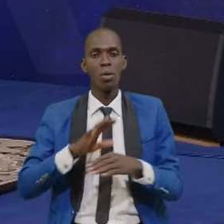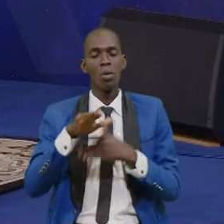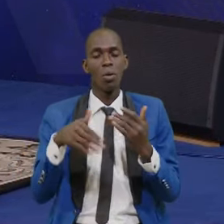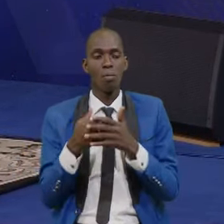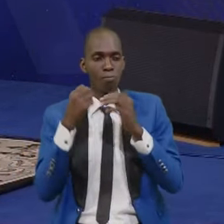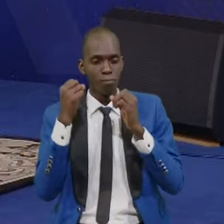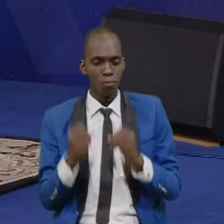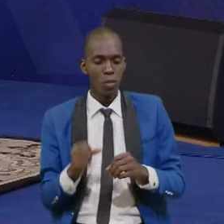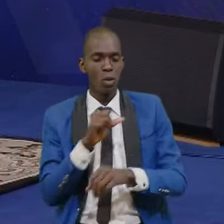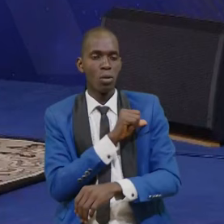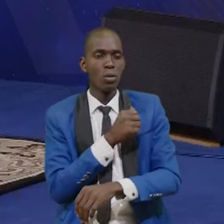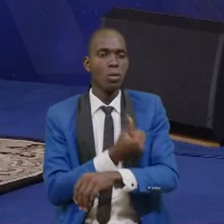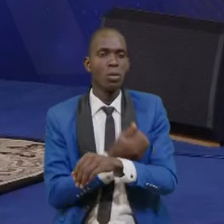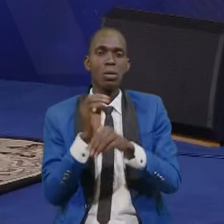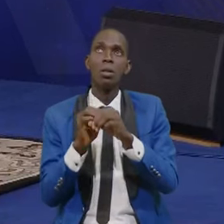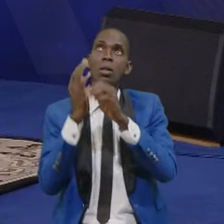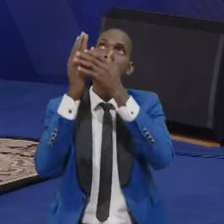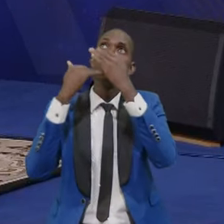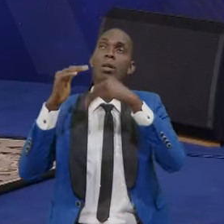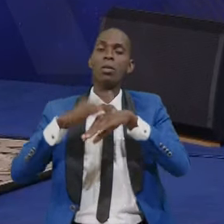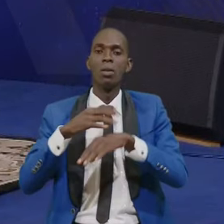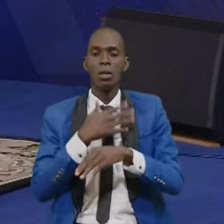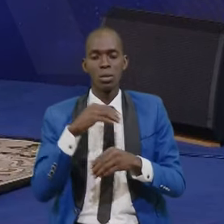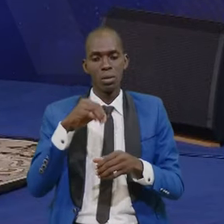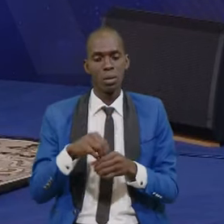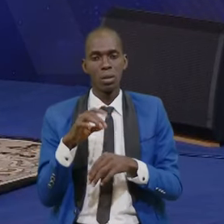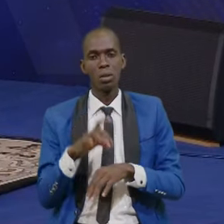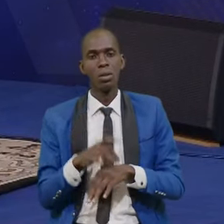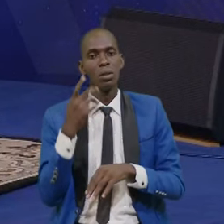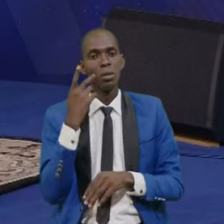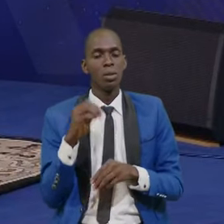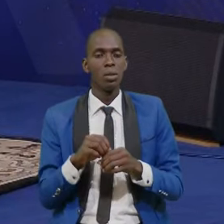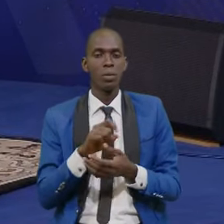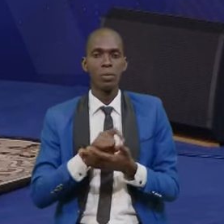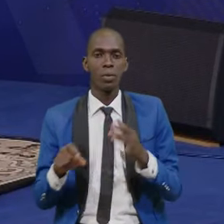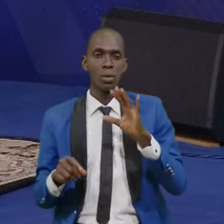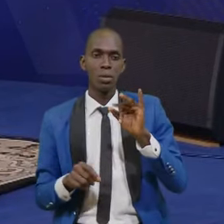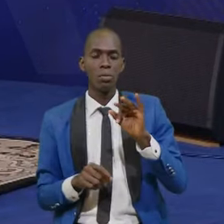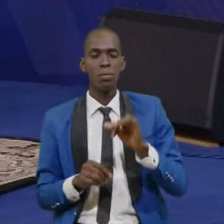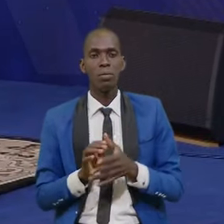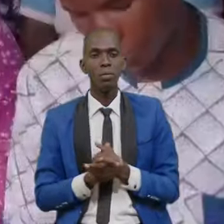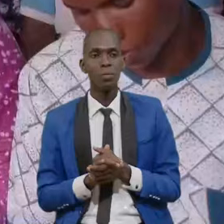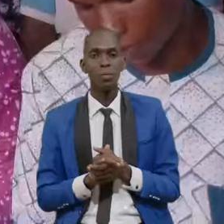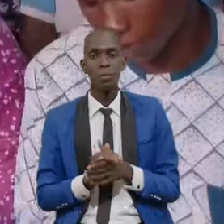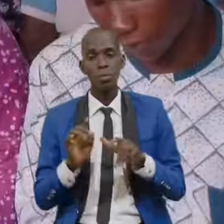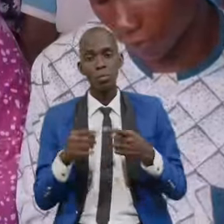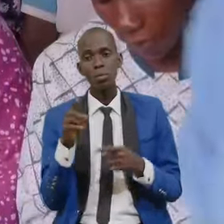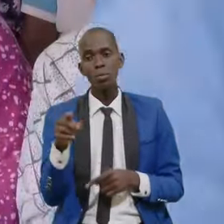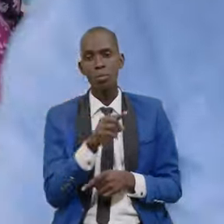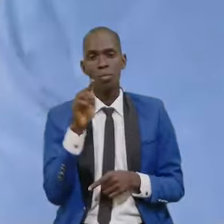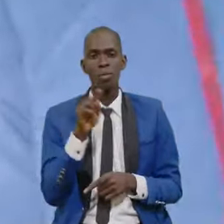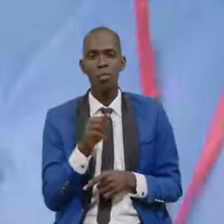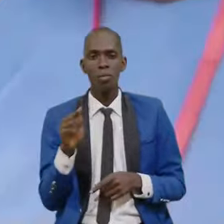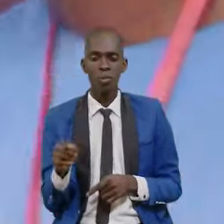authority in heaven and in earth. Look at verse 19. Verse 19 says, go ye therefore.